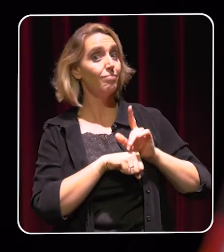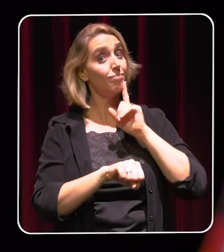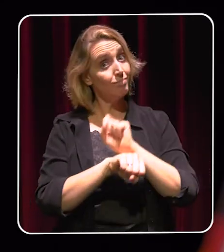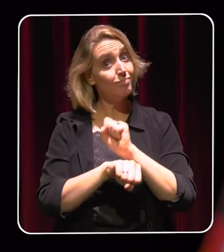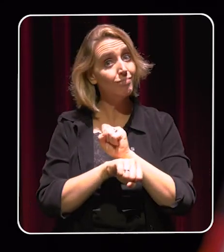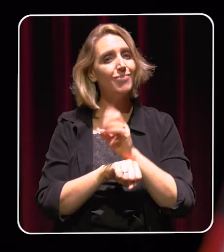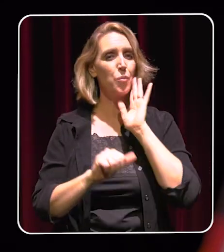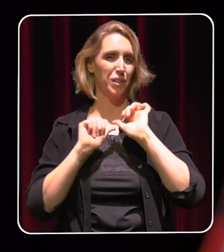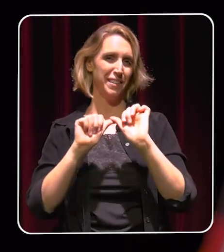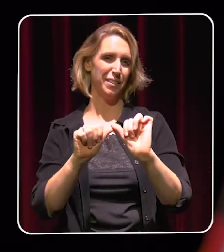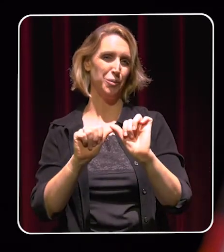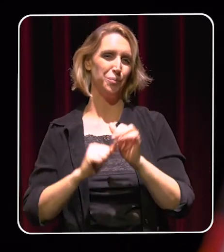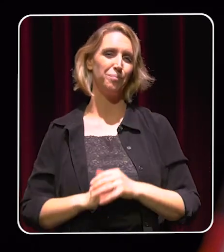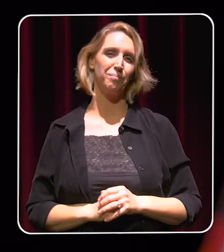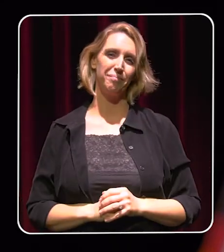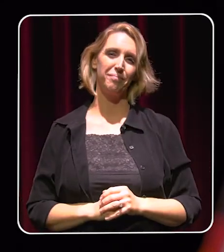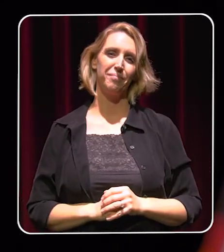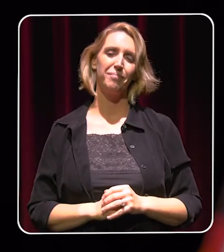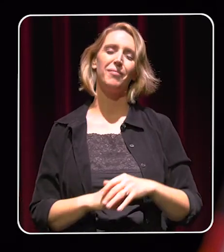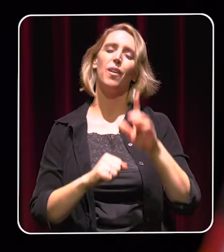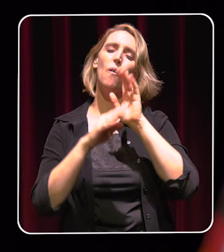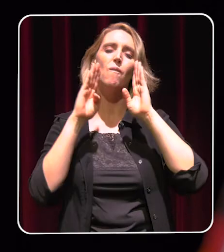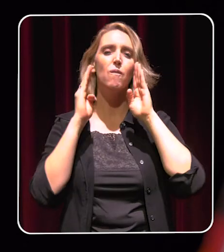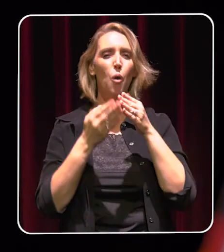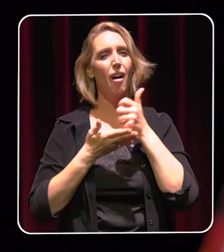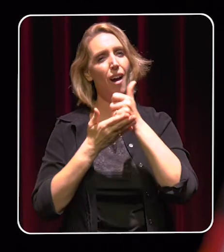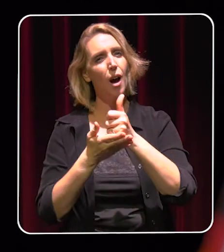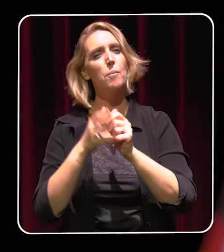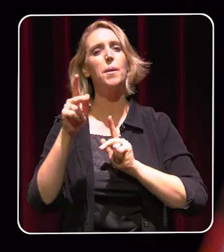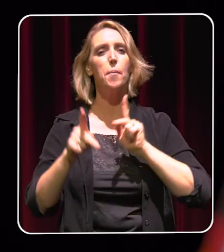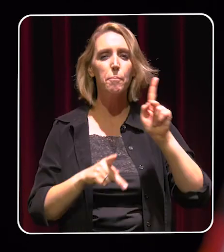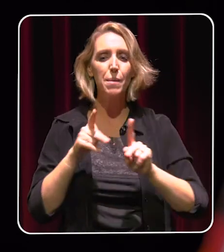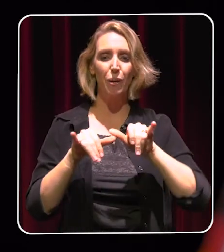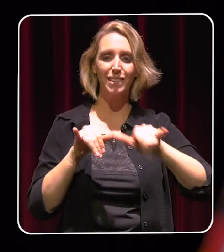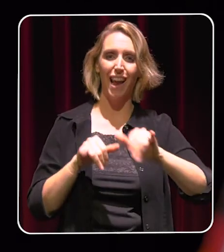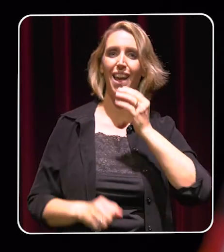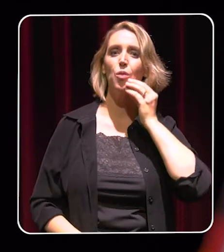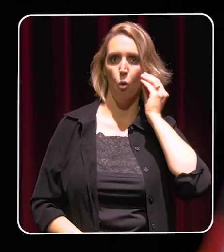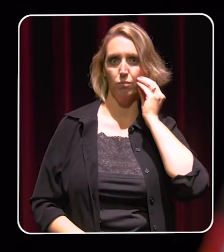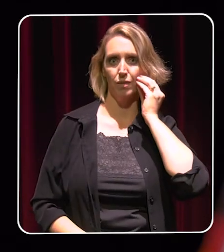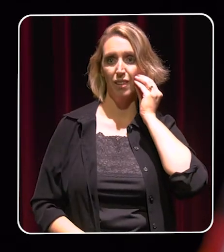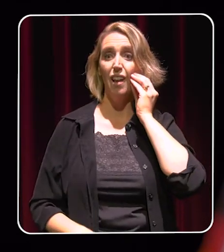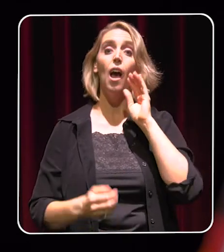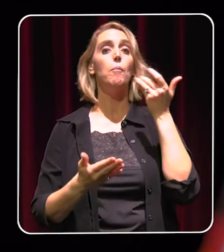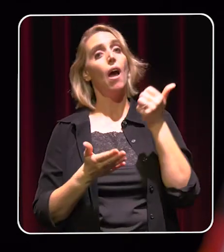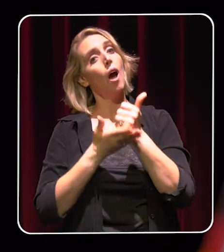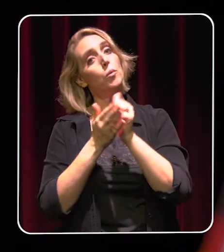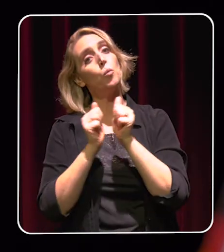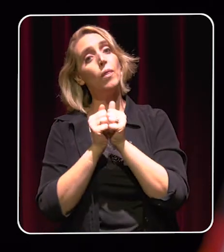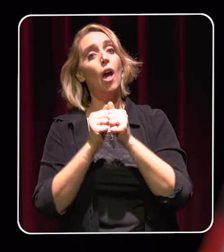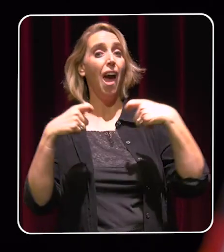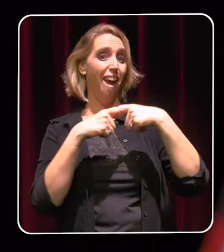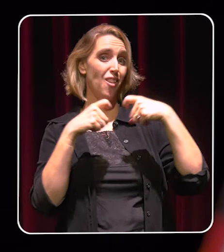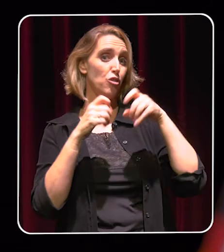are, and we will continue to do so. And we are focused on helping people remain in their homes by lowering their energy bill